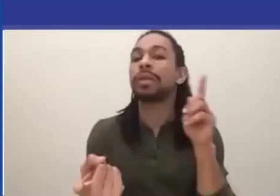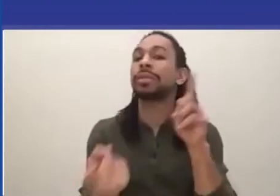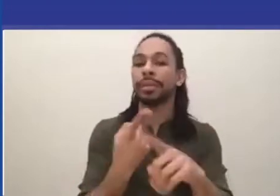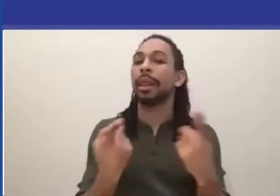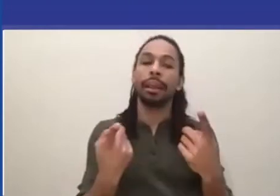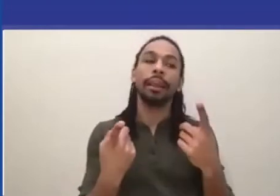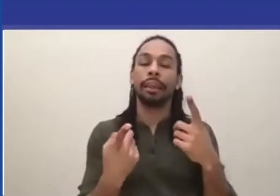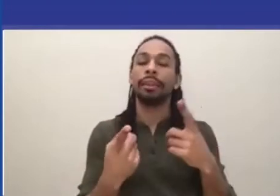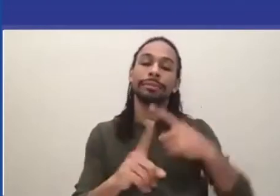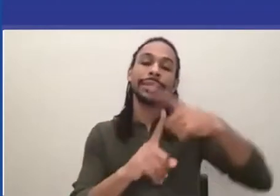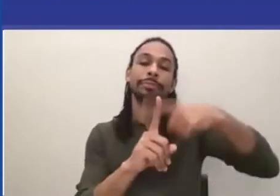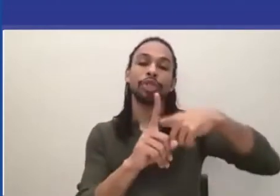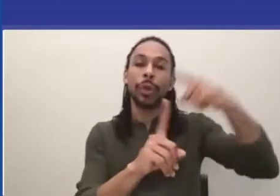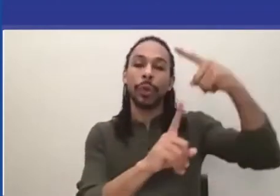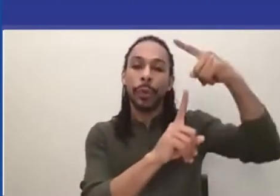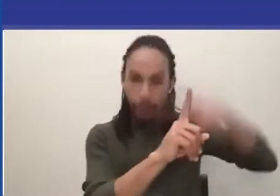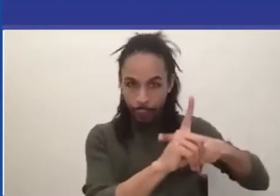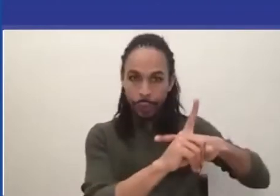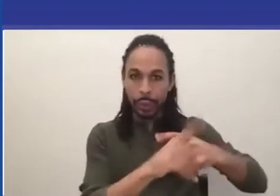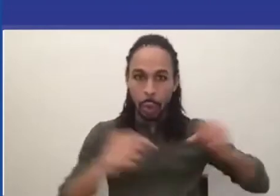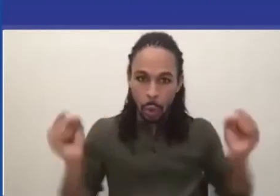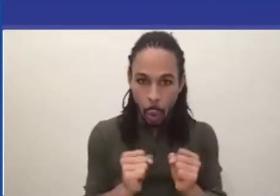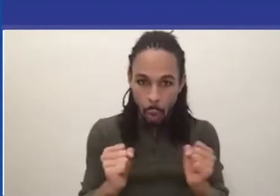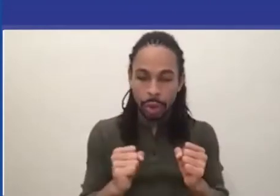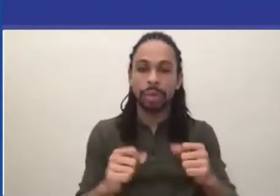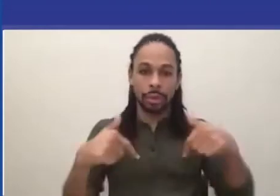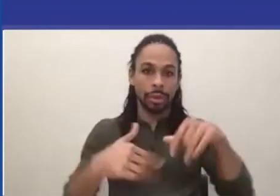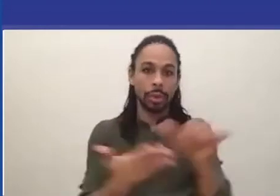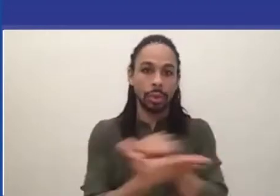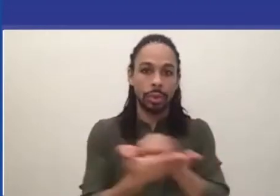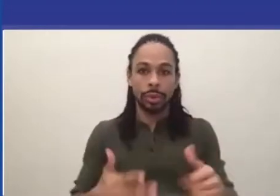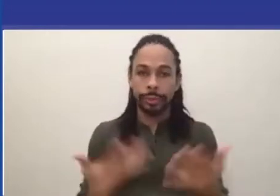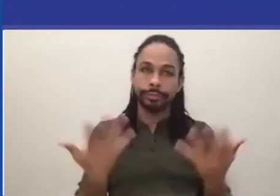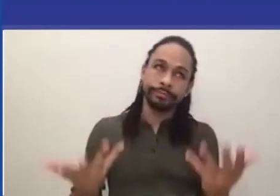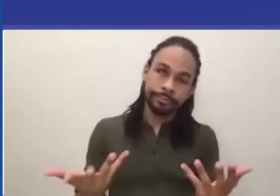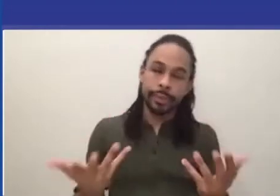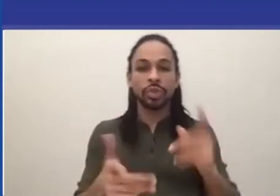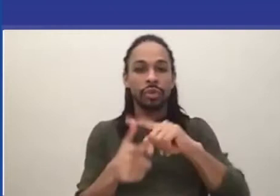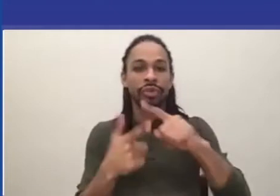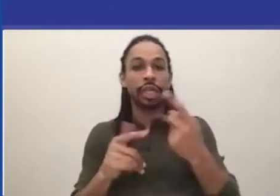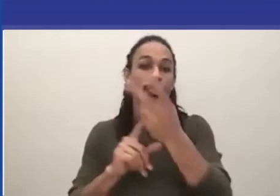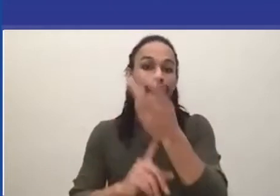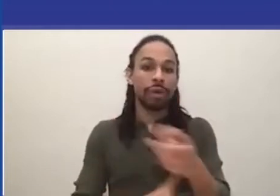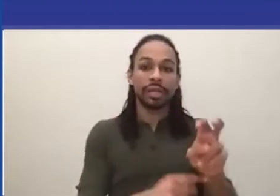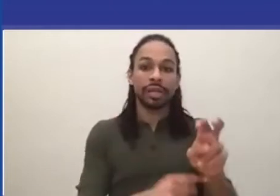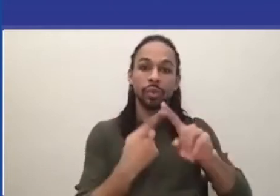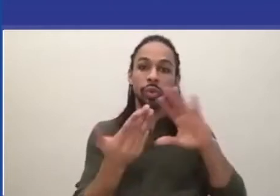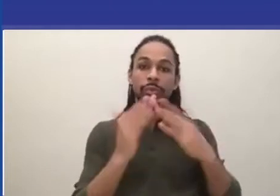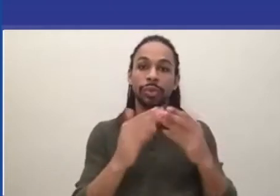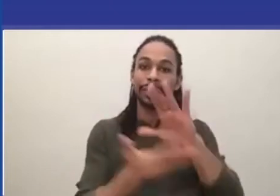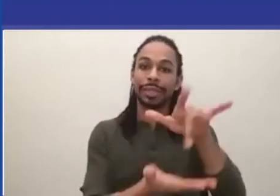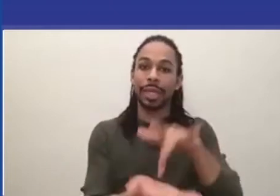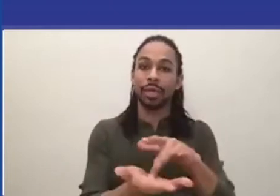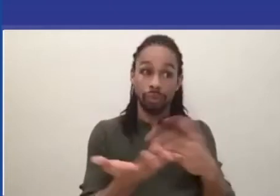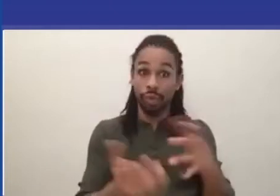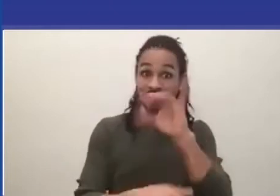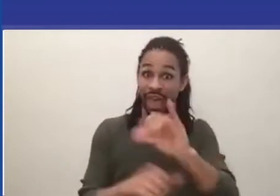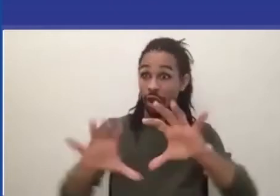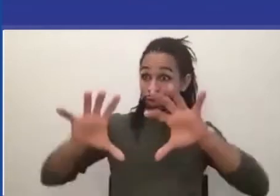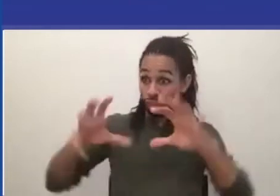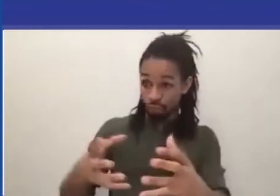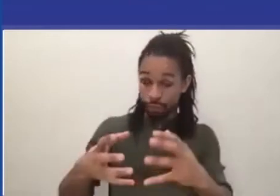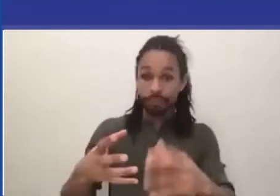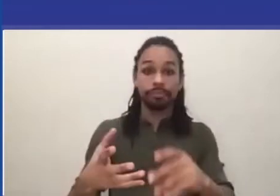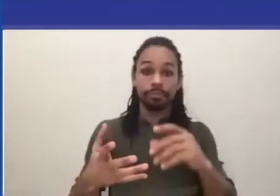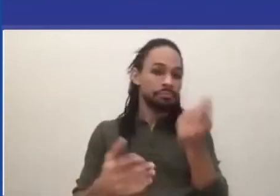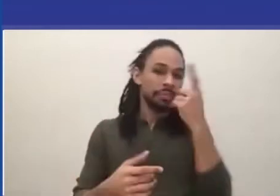able to transfer that to a community center as well. So that group of people it's a free class, and they can